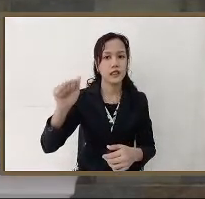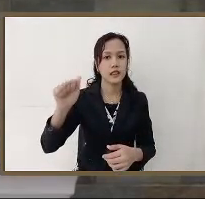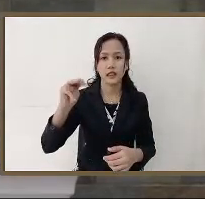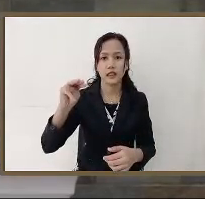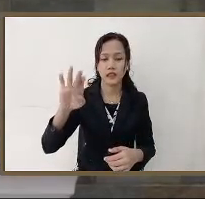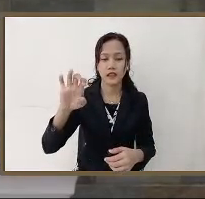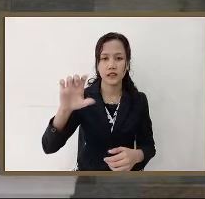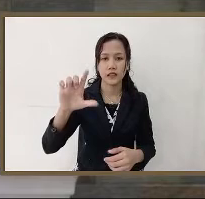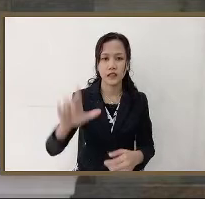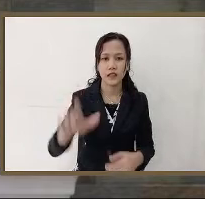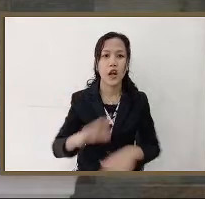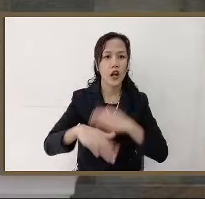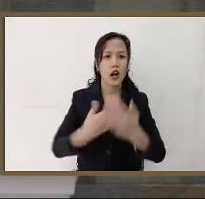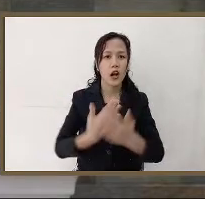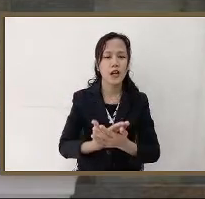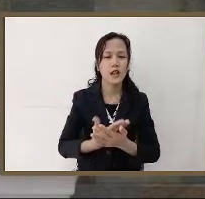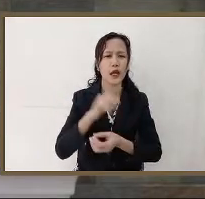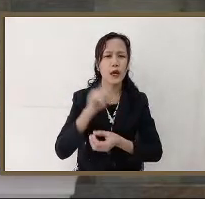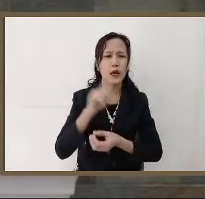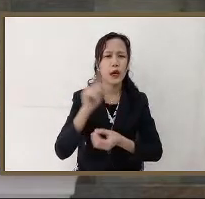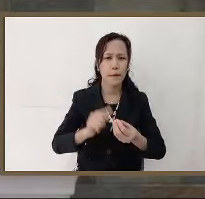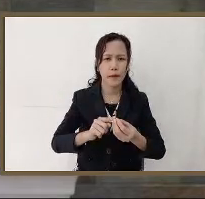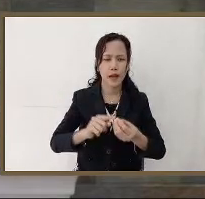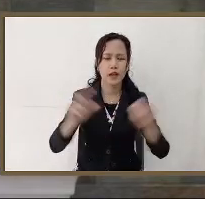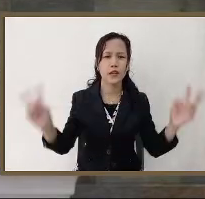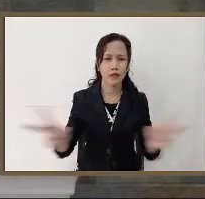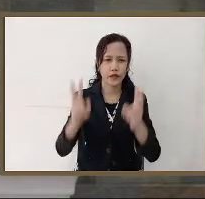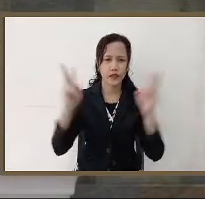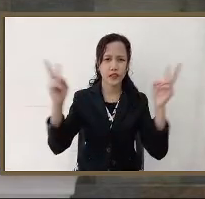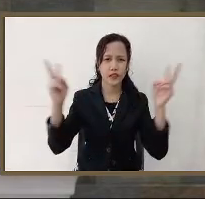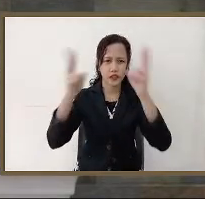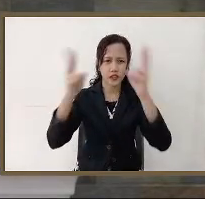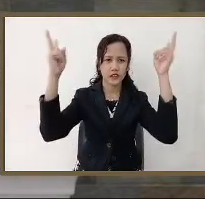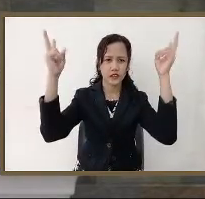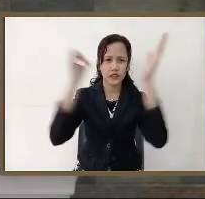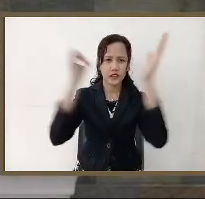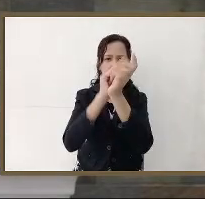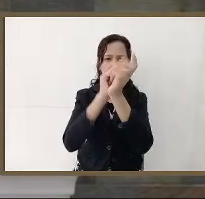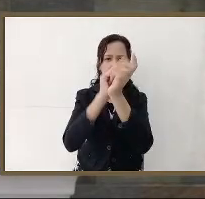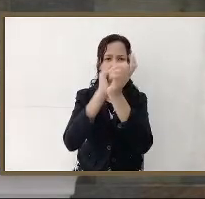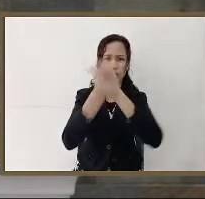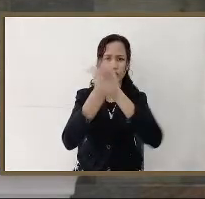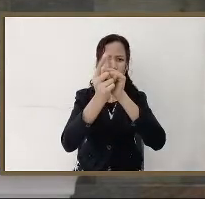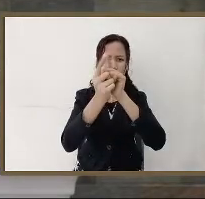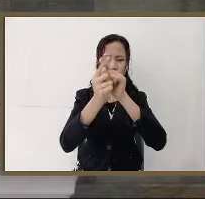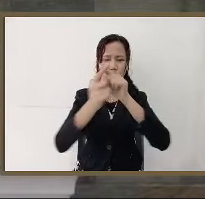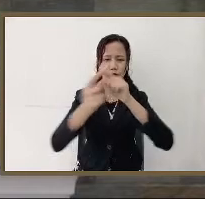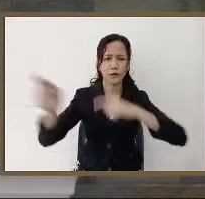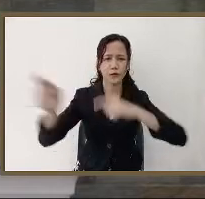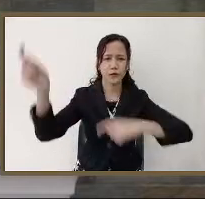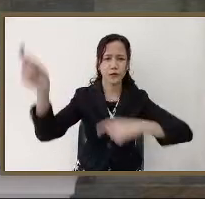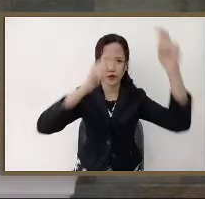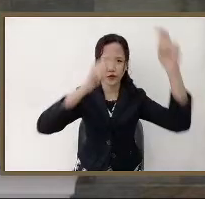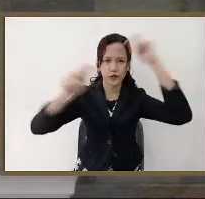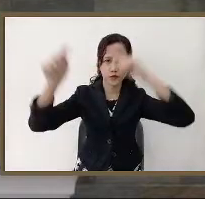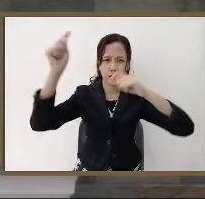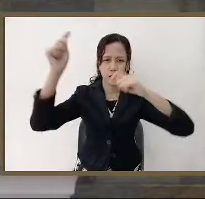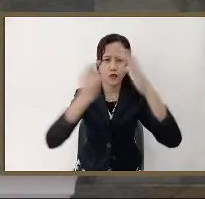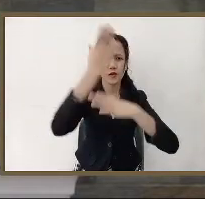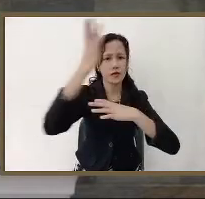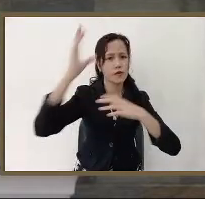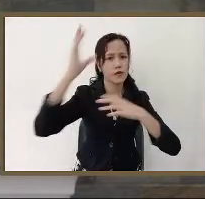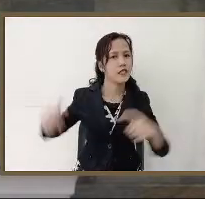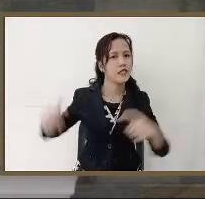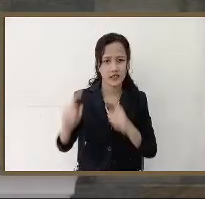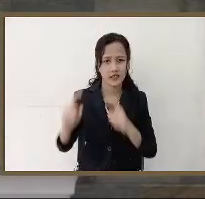about his triumph that was turned to troubles through his sin. Okay? Yan